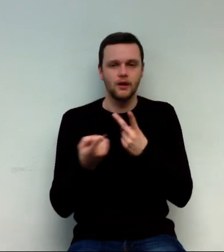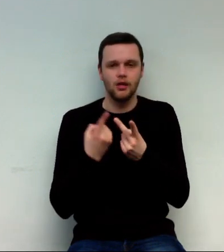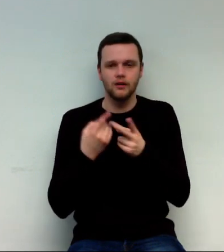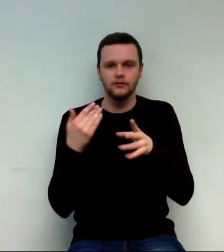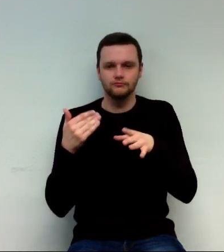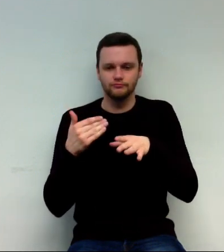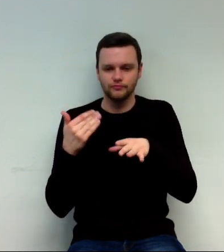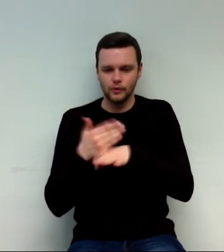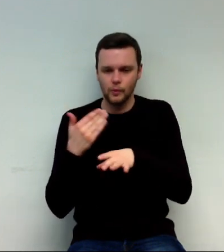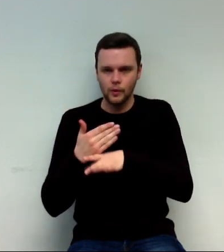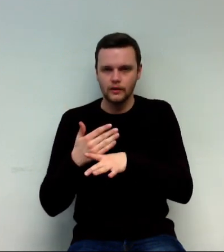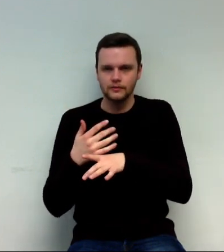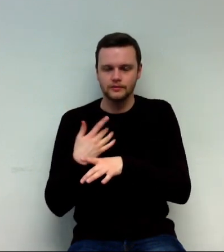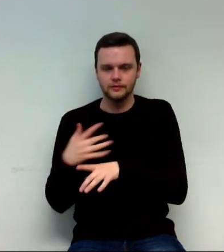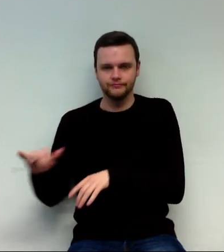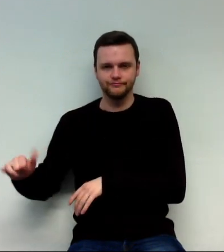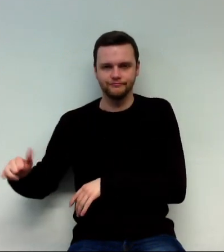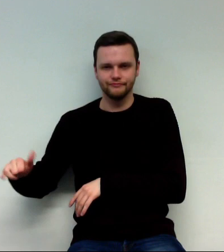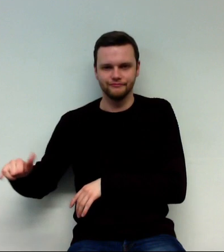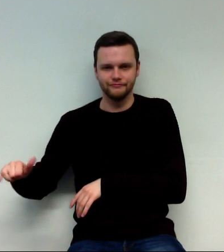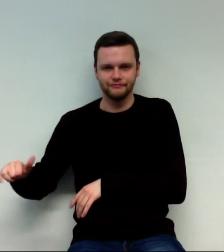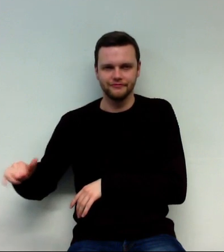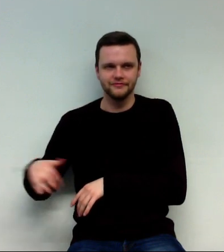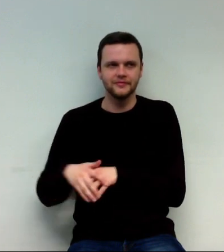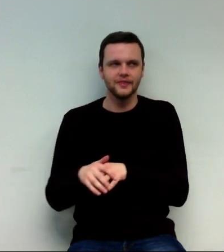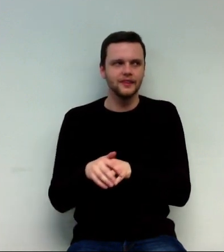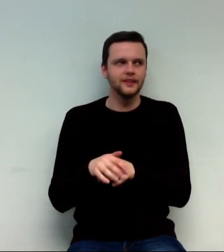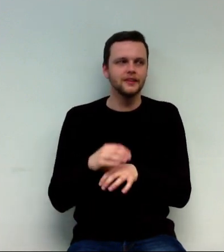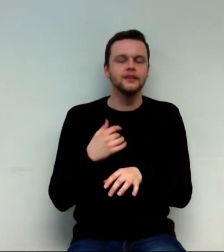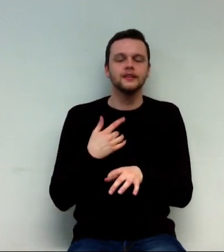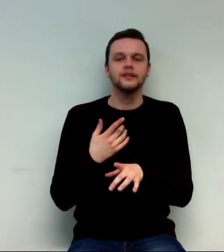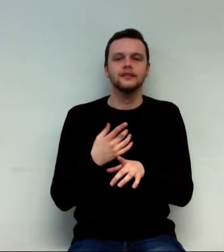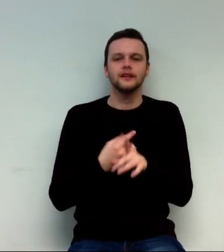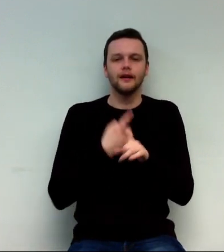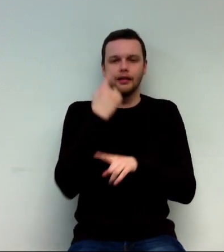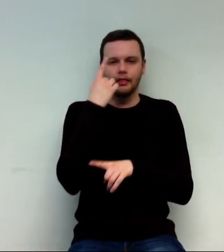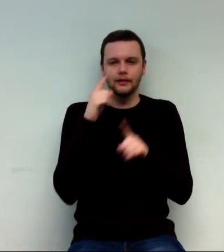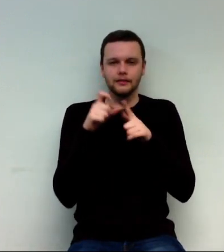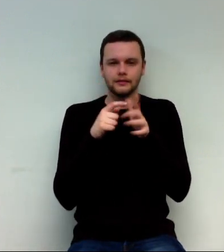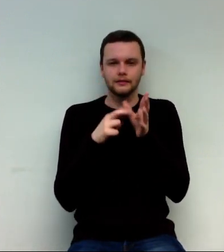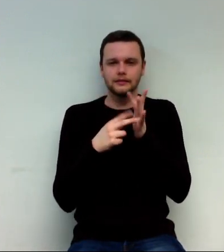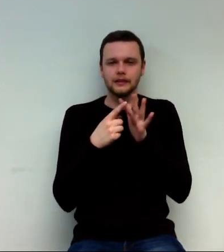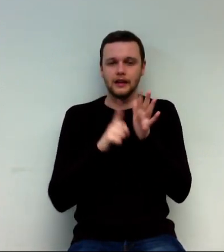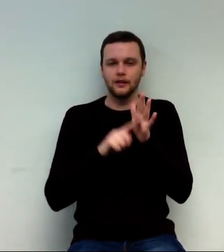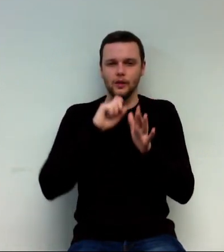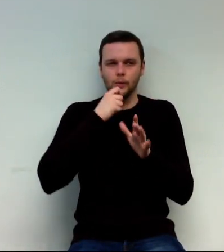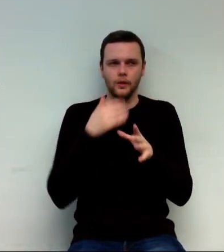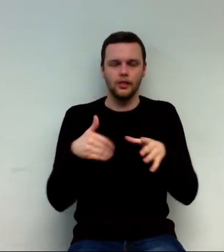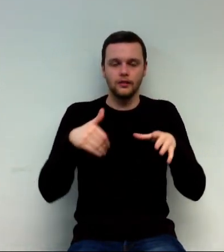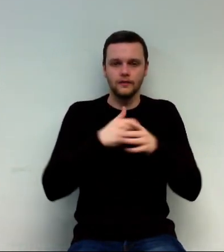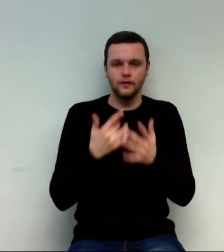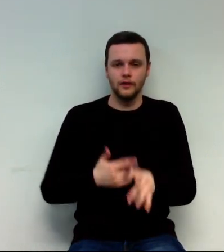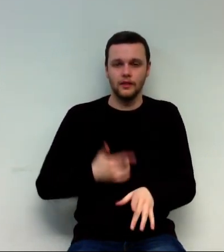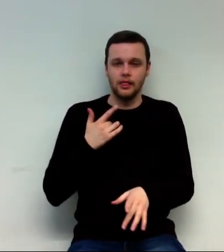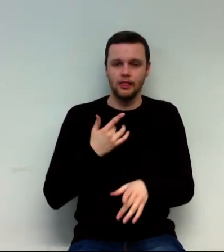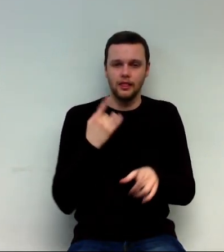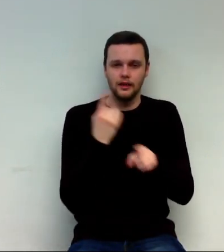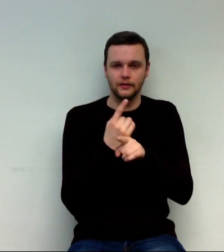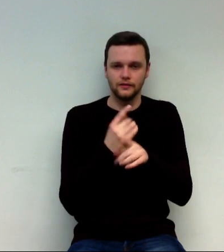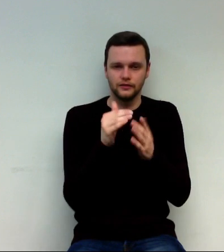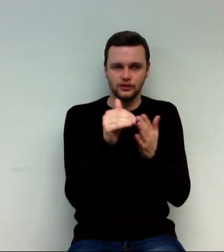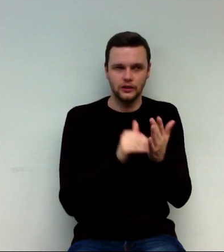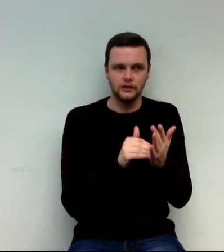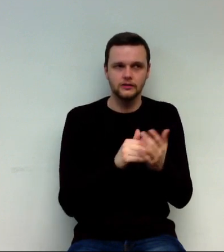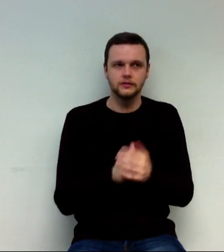So there's a few different options to go for. And I think Daniel will be putting all of those into the live chat. But you can also just